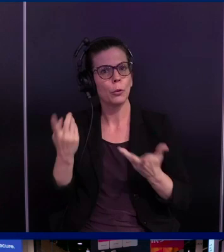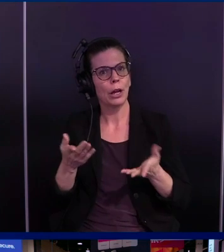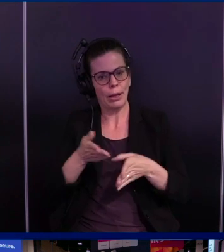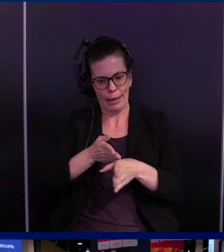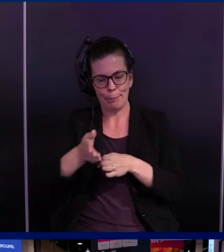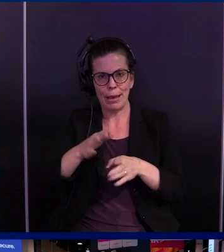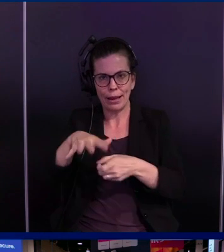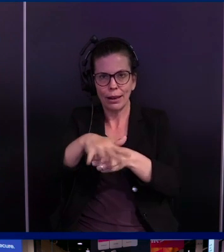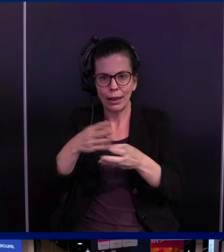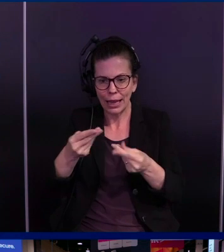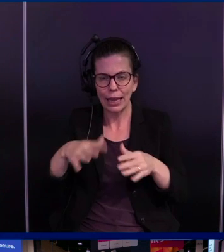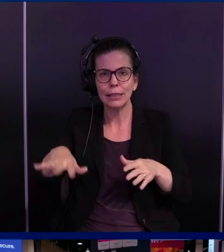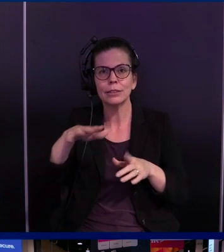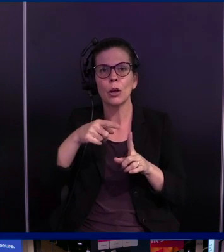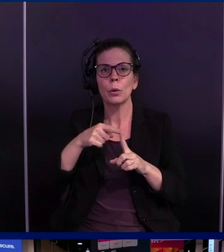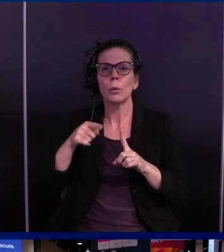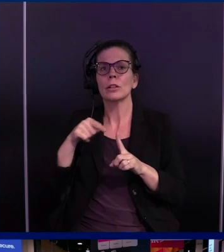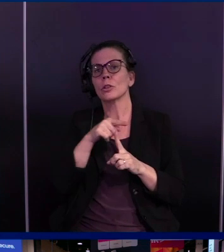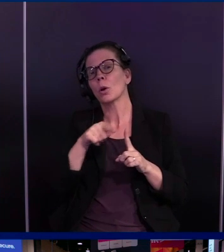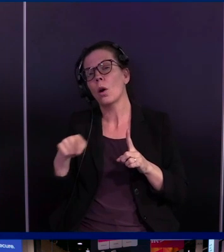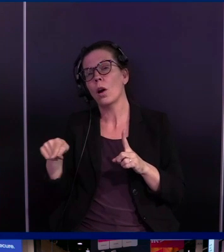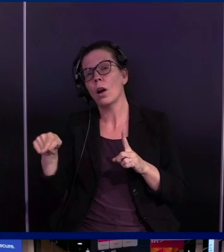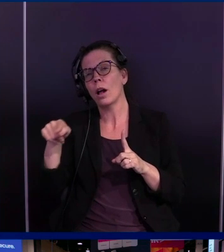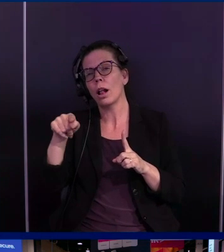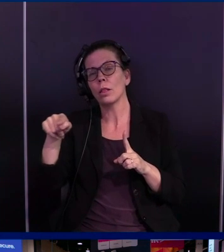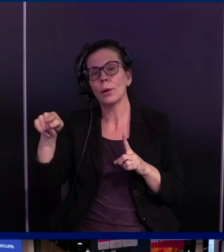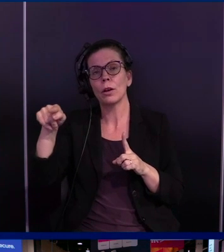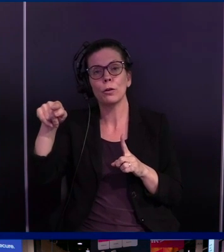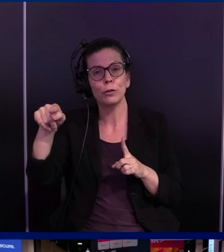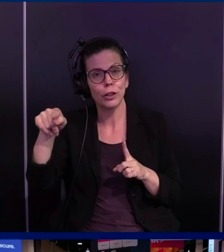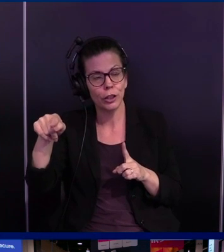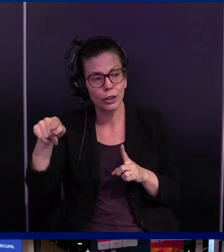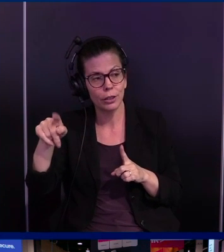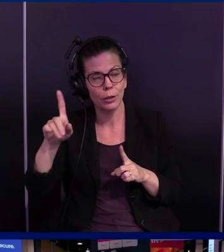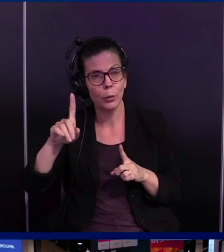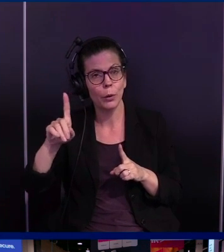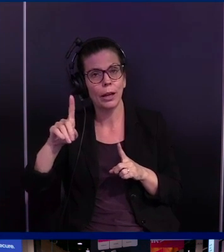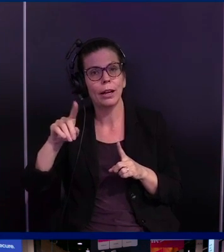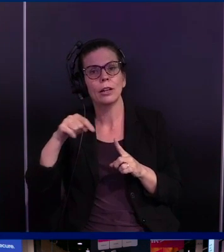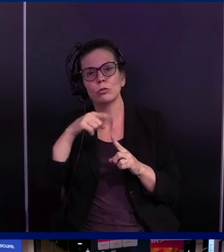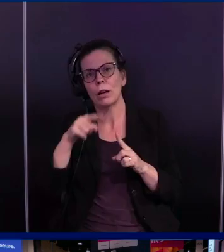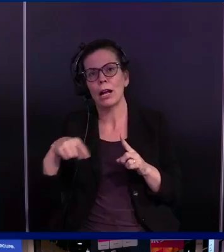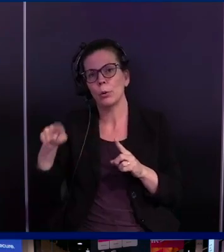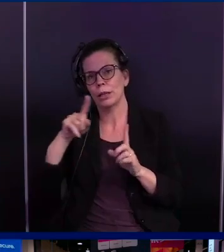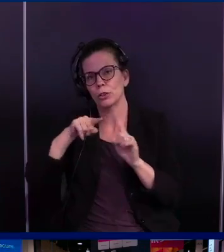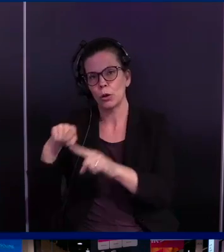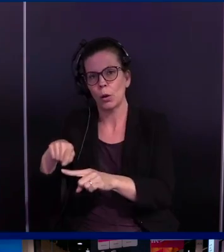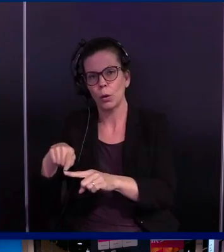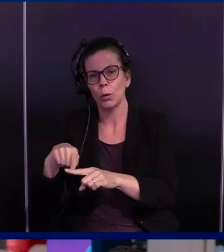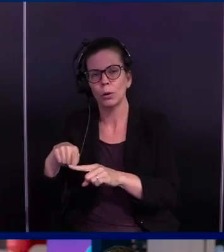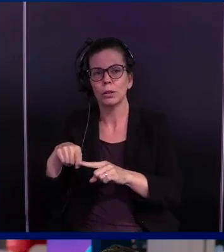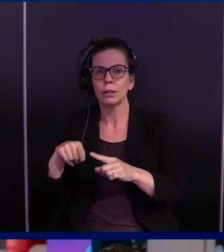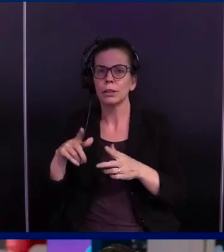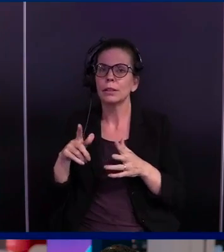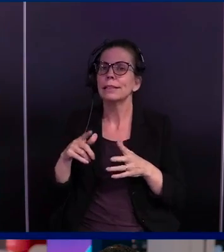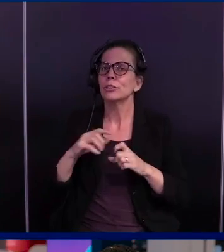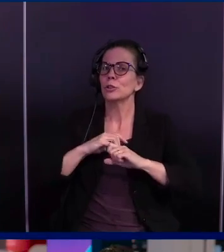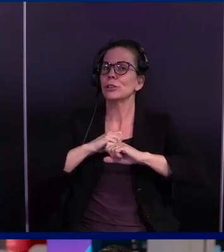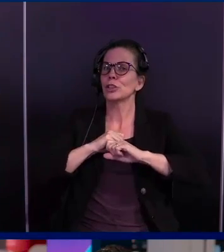We want to go all the way over to Route and Go Yeah. to the security